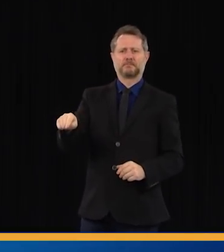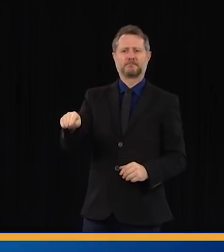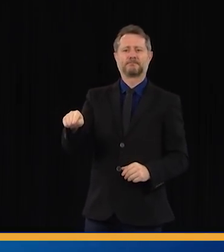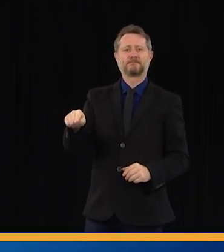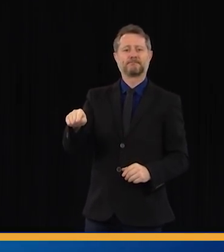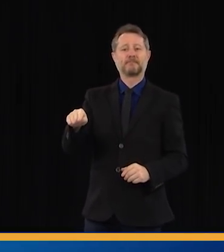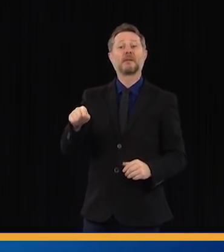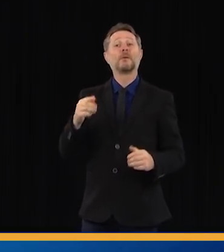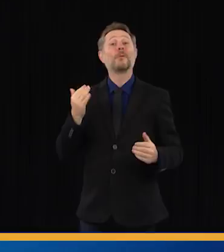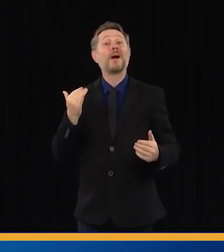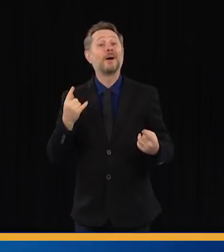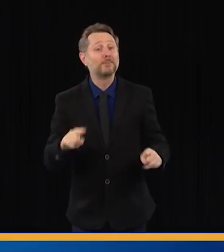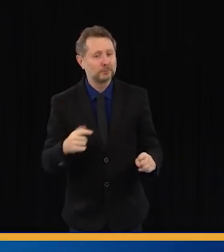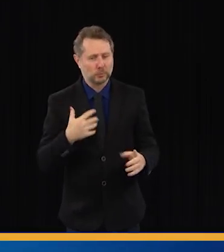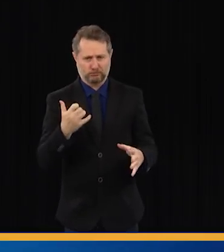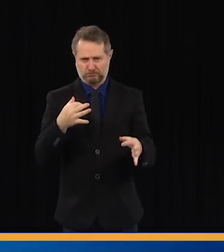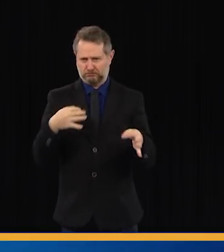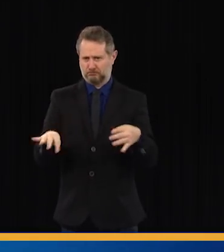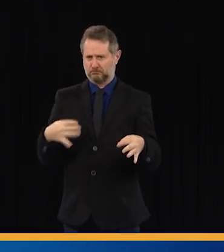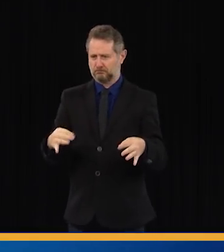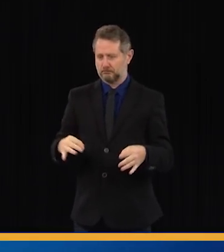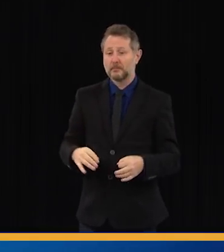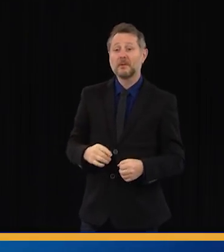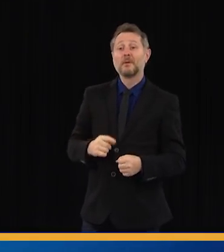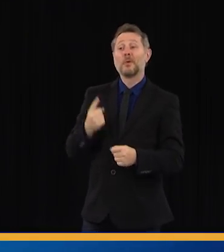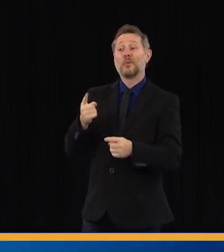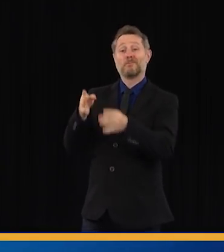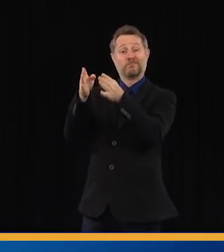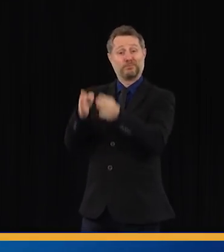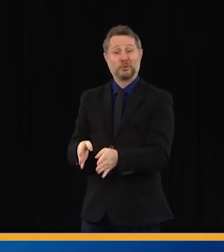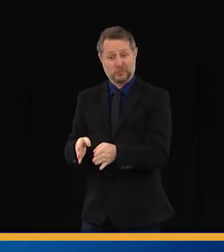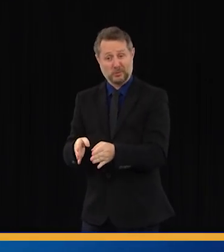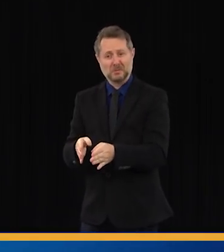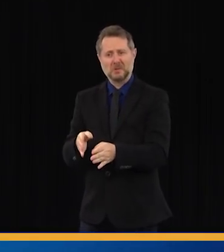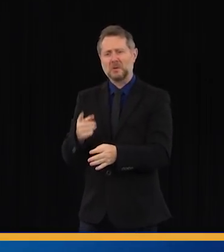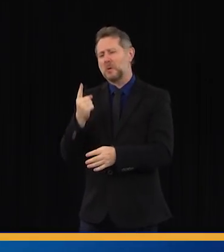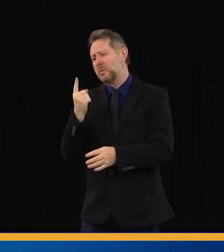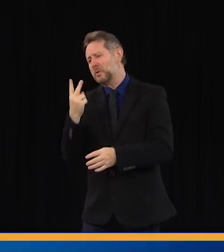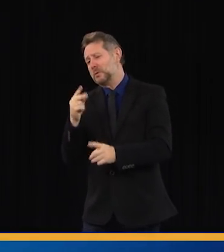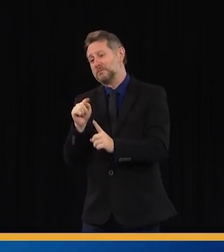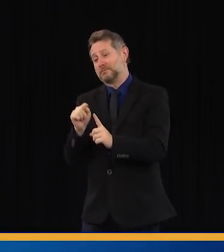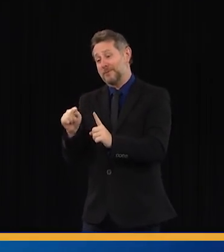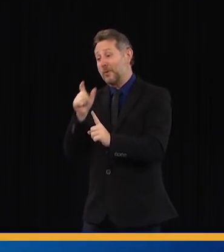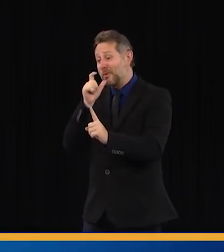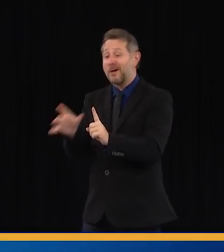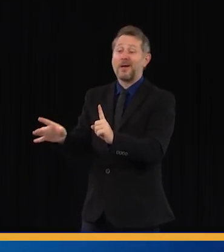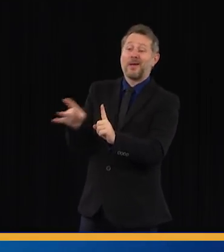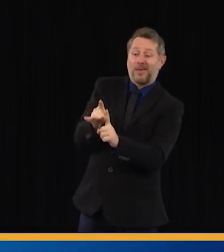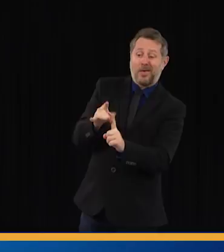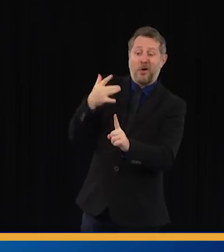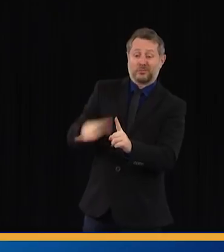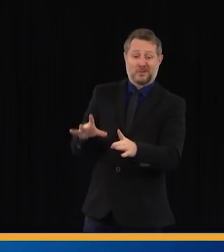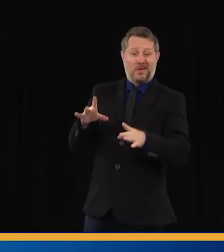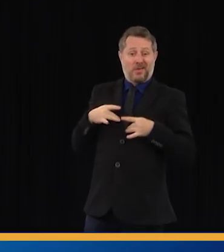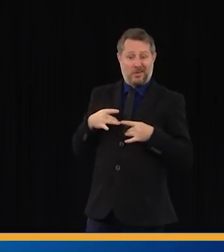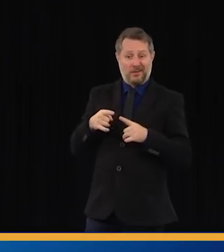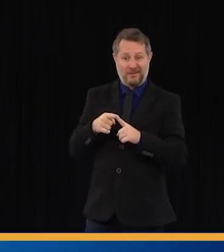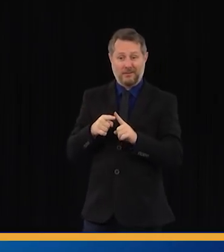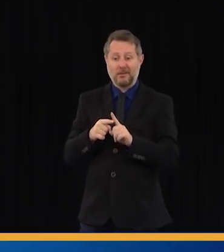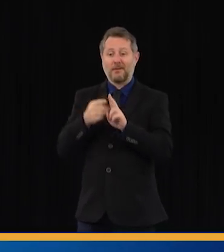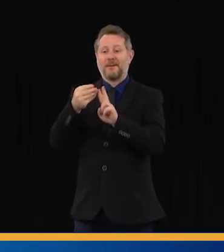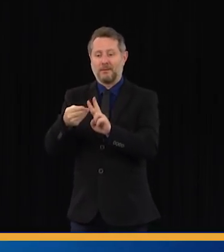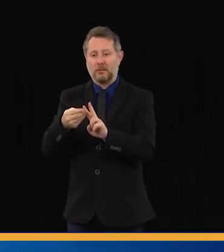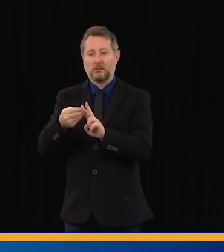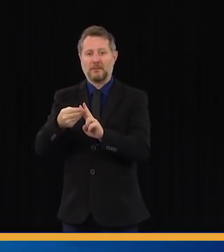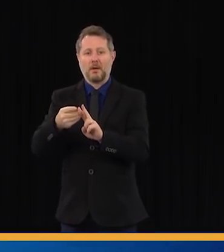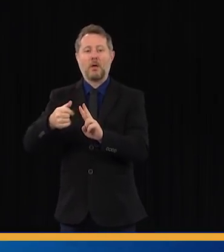New Rochelle, one person or two people who were infected were in dense